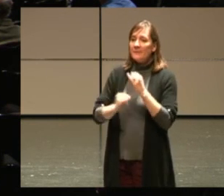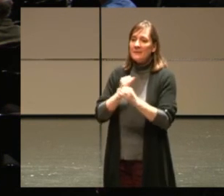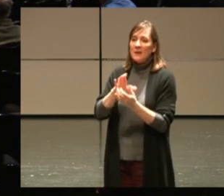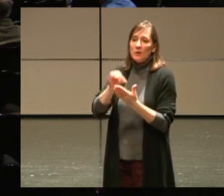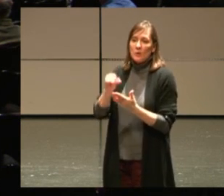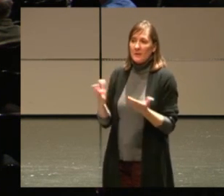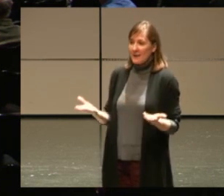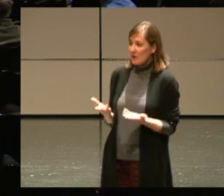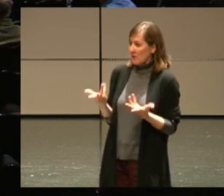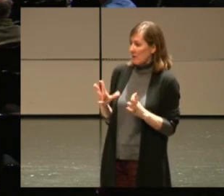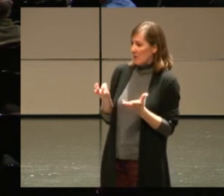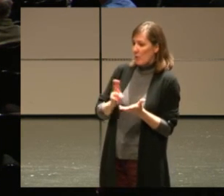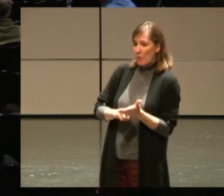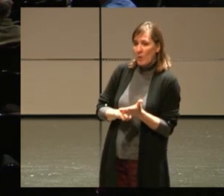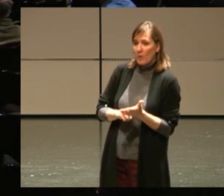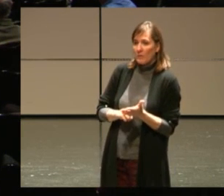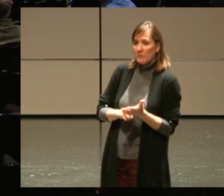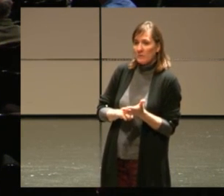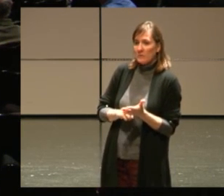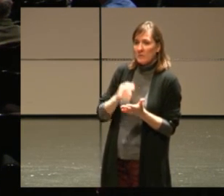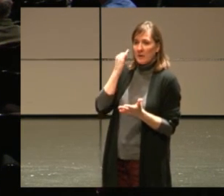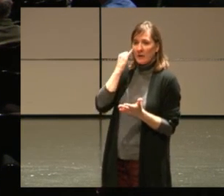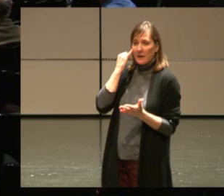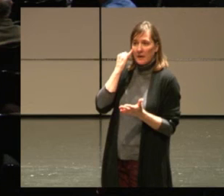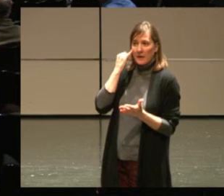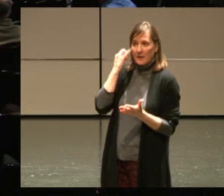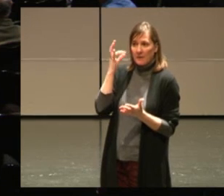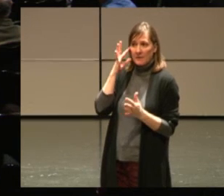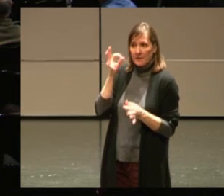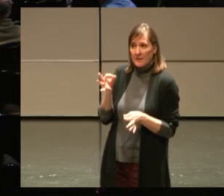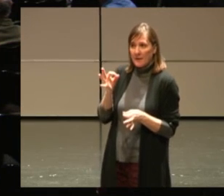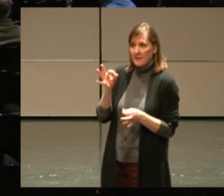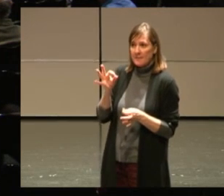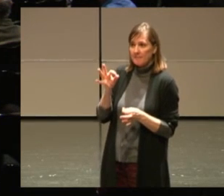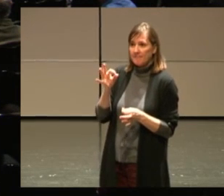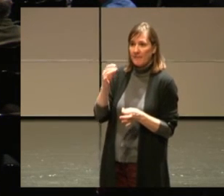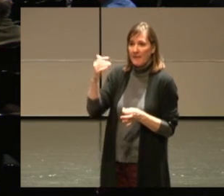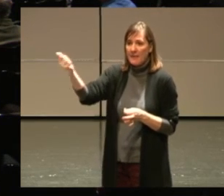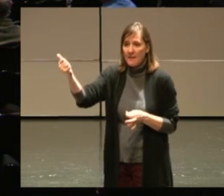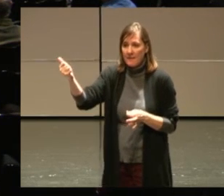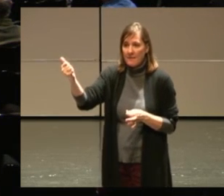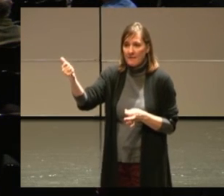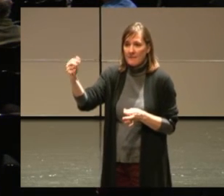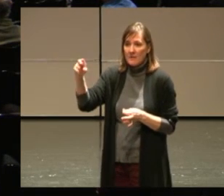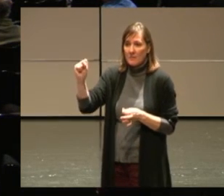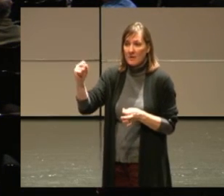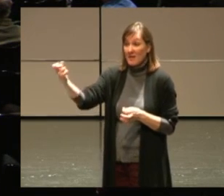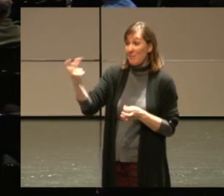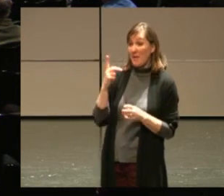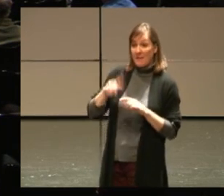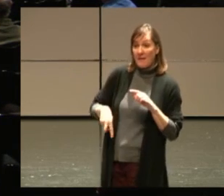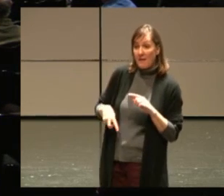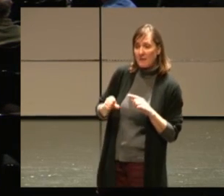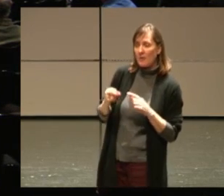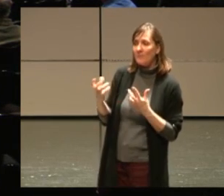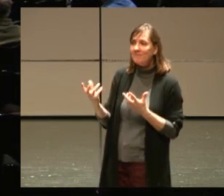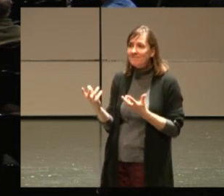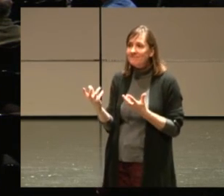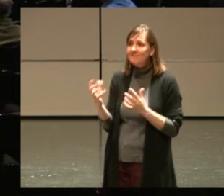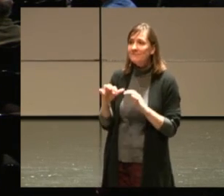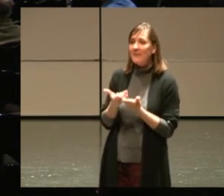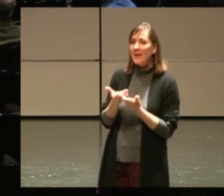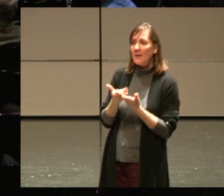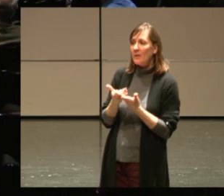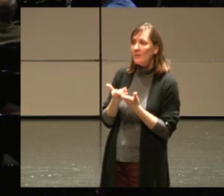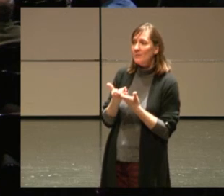UWM, If they leave the country, might not be allowed back in. What is the university doing to keep students informed and to take any action that it